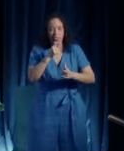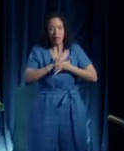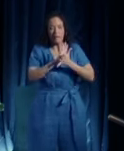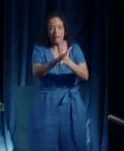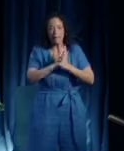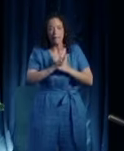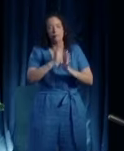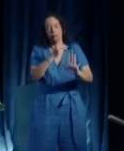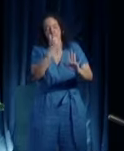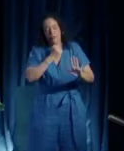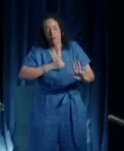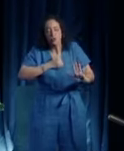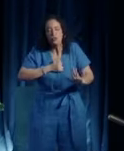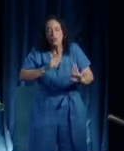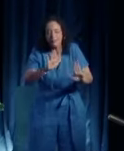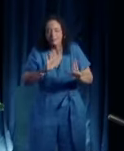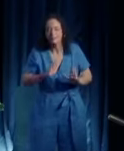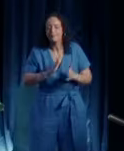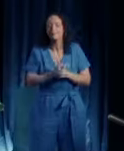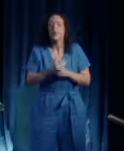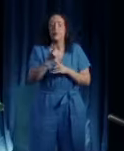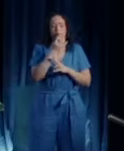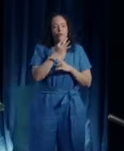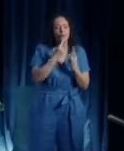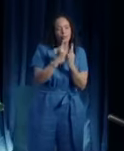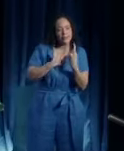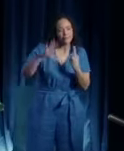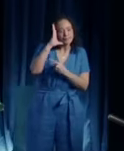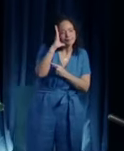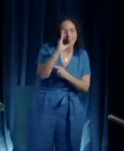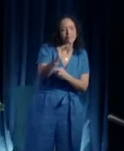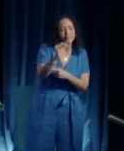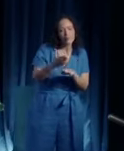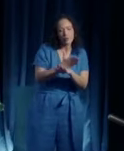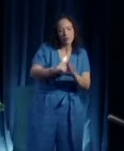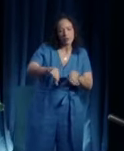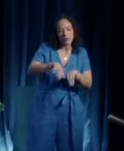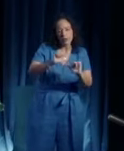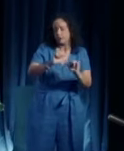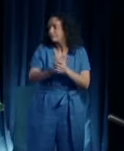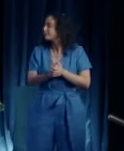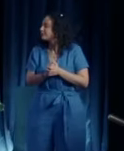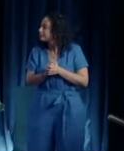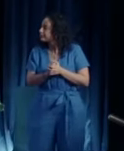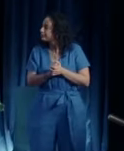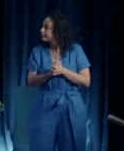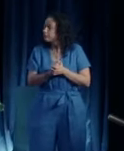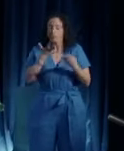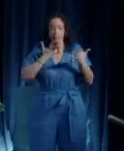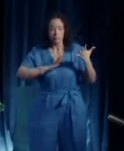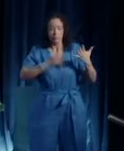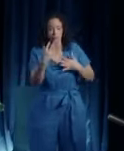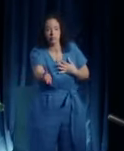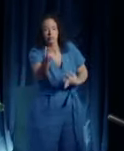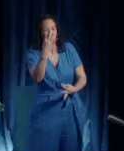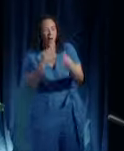apologise. Just a few housekeeping things that I need to go through with you beforehand. If you want to ask questions,